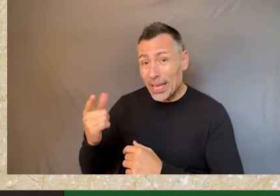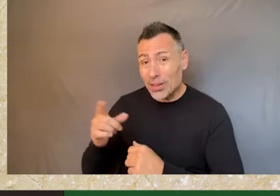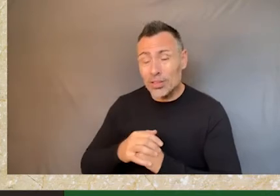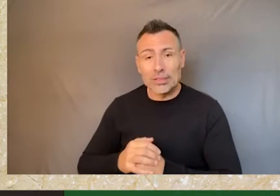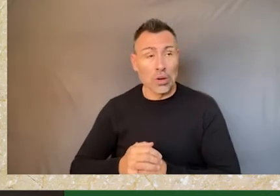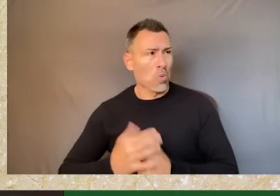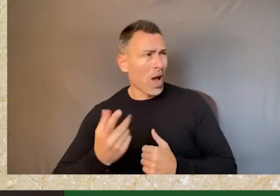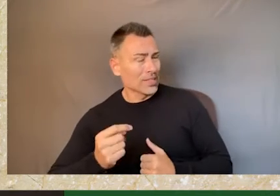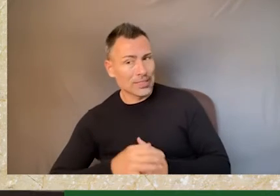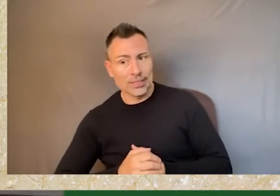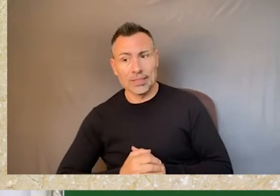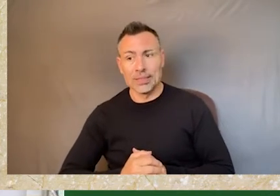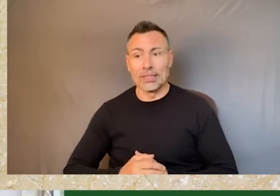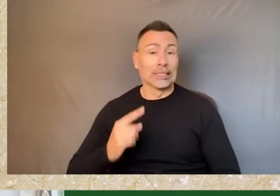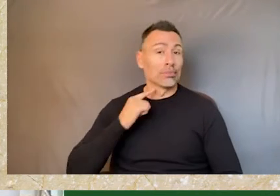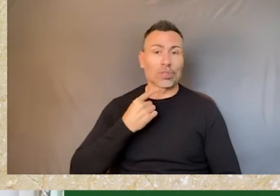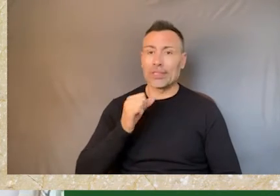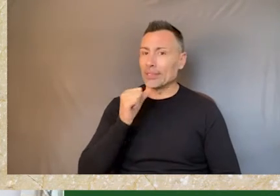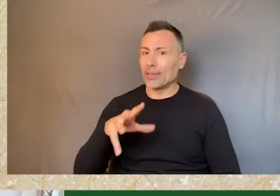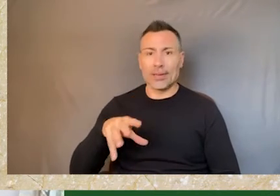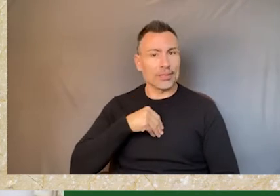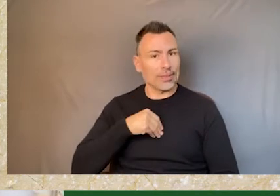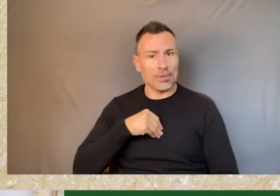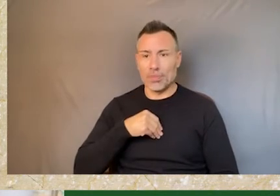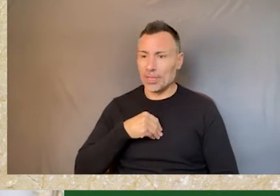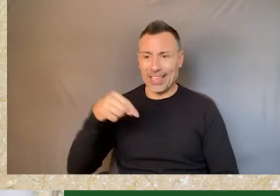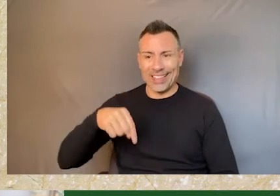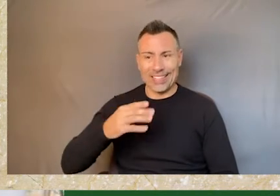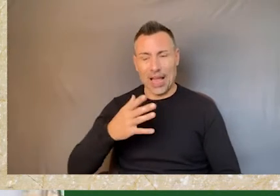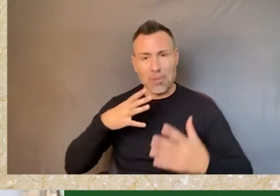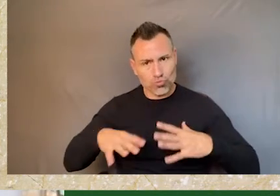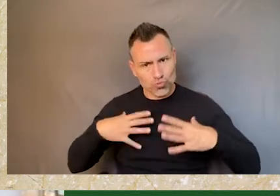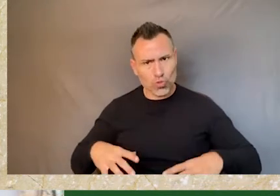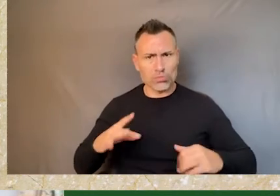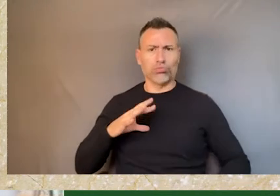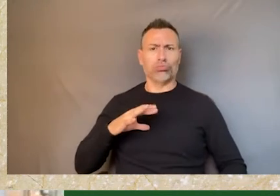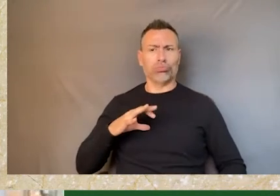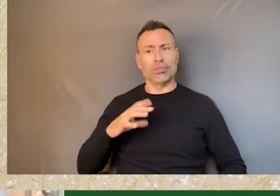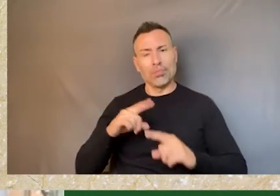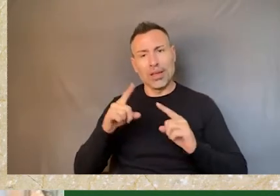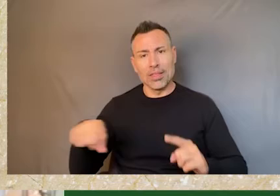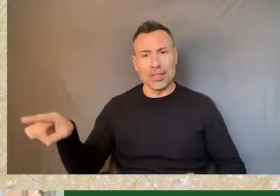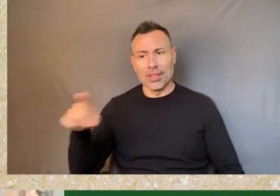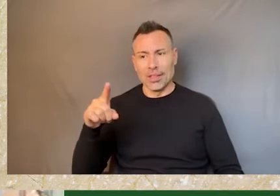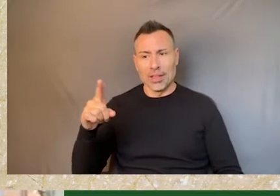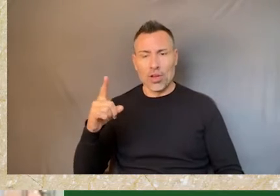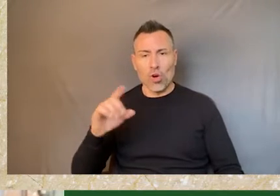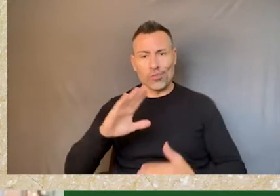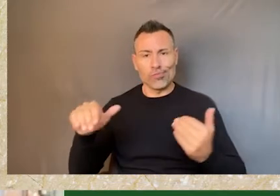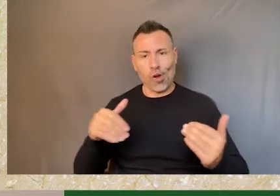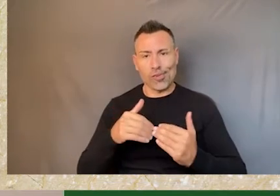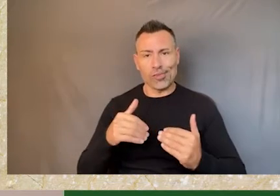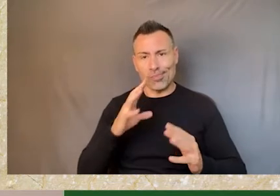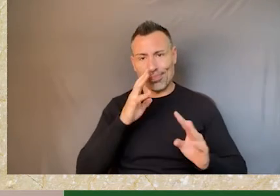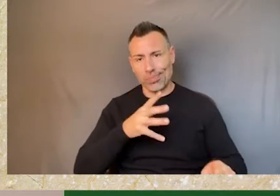Brooklyn has not accepted me, and this is my best outfit. Bunch of ableist hipsters, I think. That's a nice hat, though,